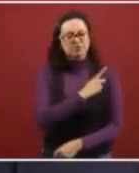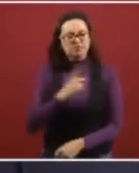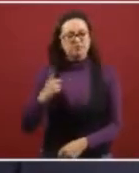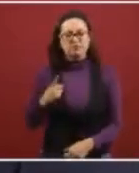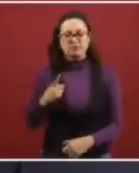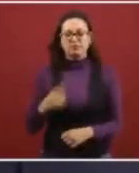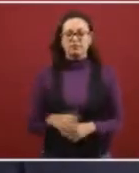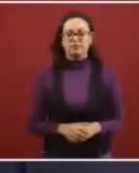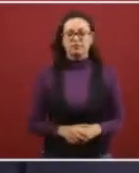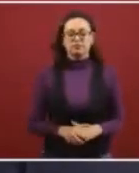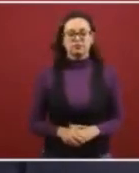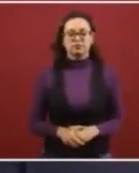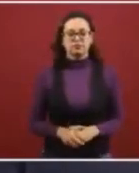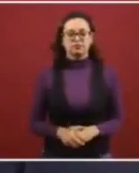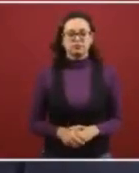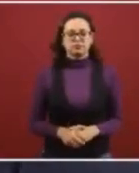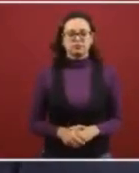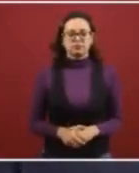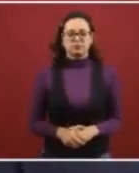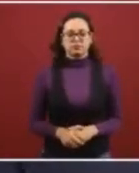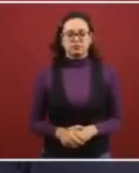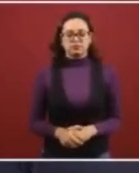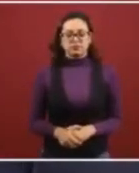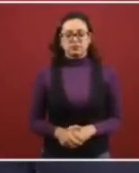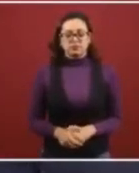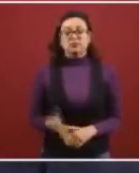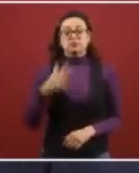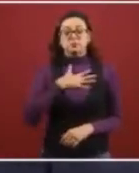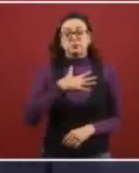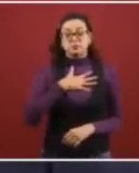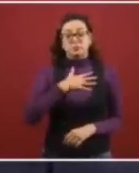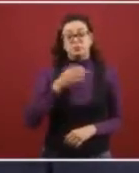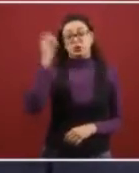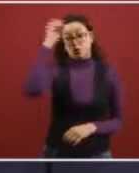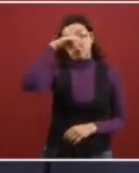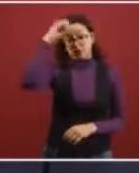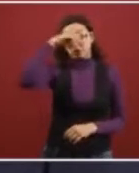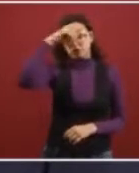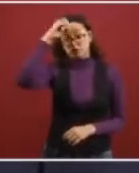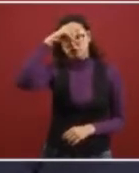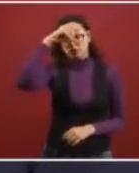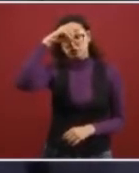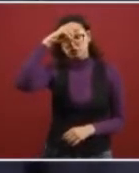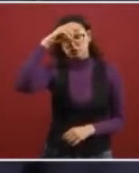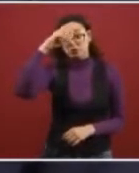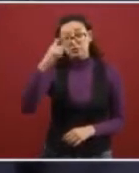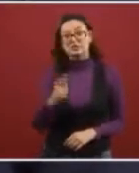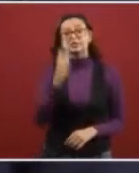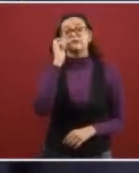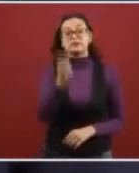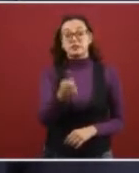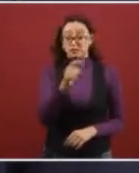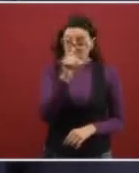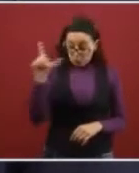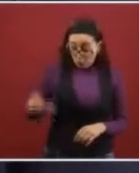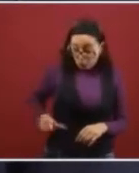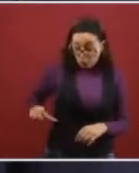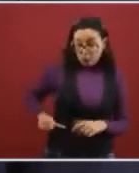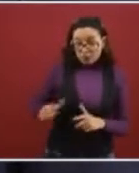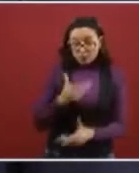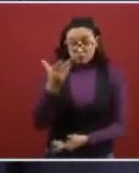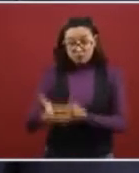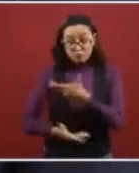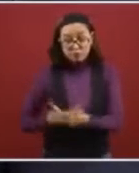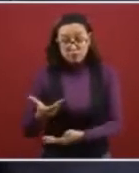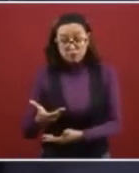be punished or they will mi be opinión punished. En estos that casos is my opinion in this case. Es que el servidor público is that the public servant